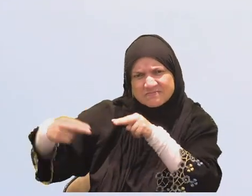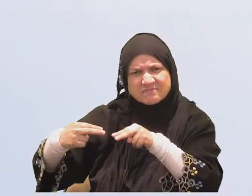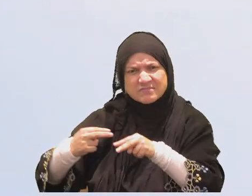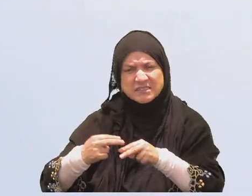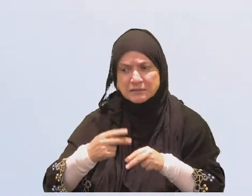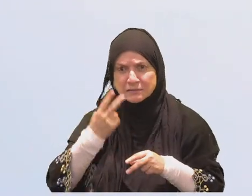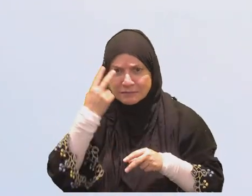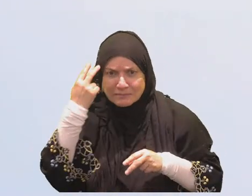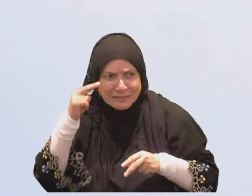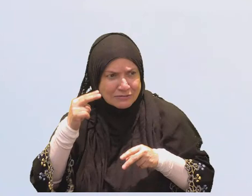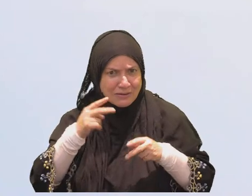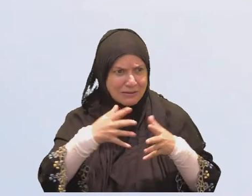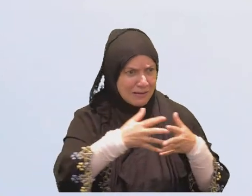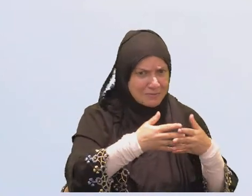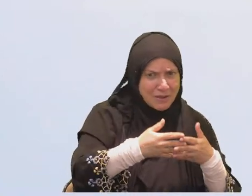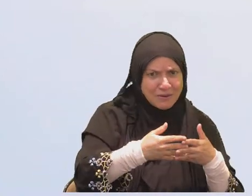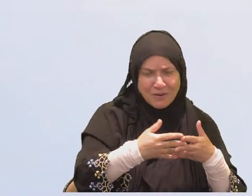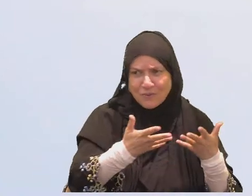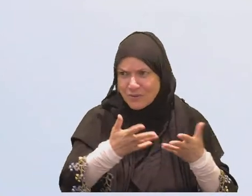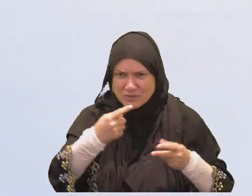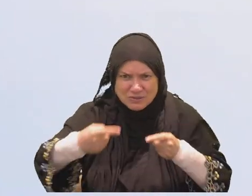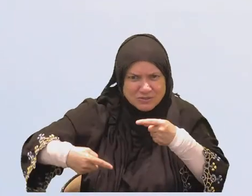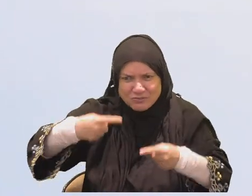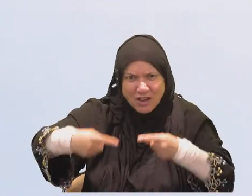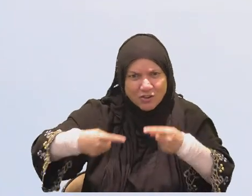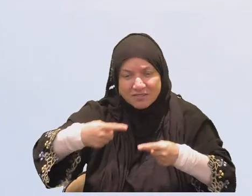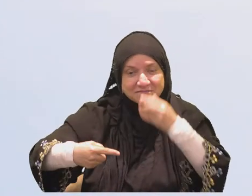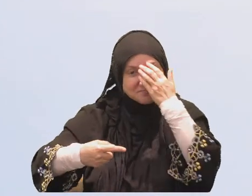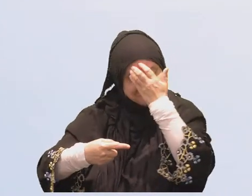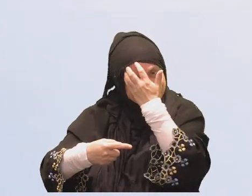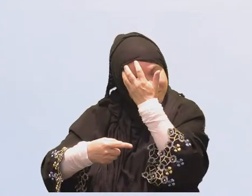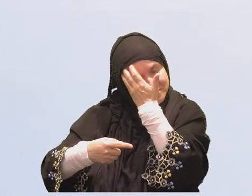the fentanyl to the United States?